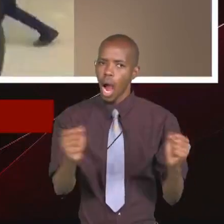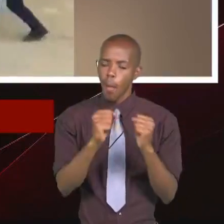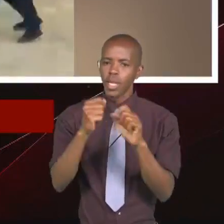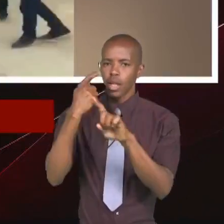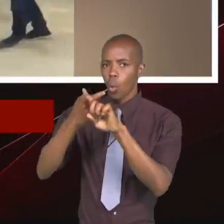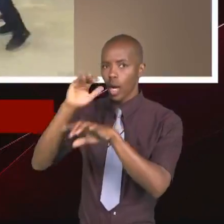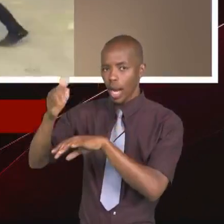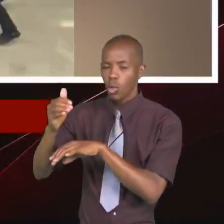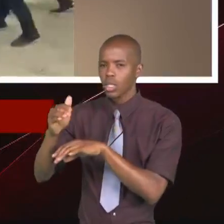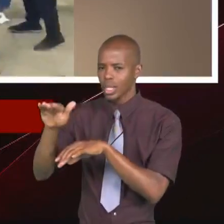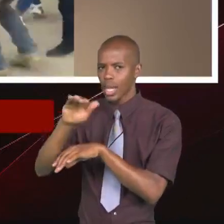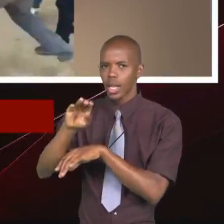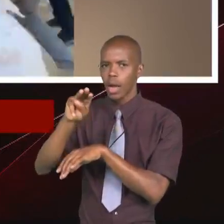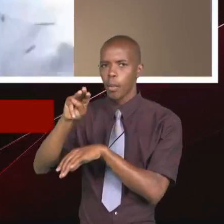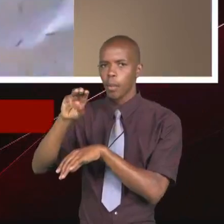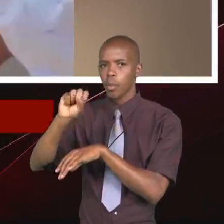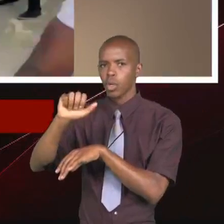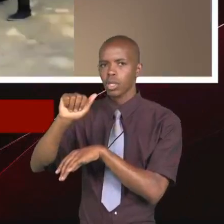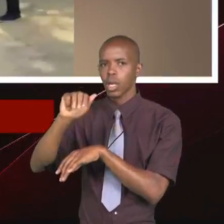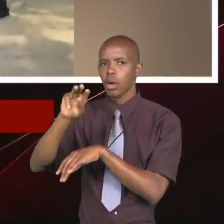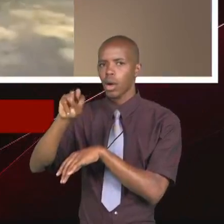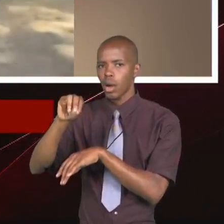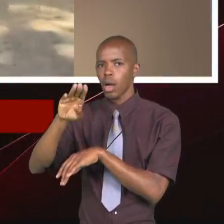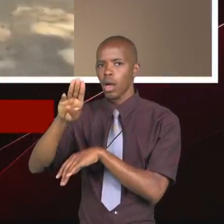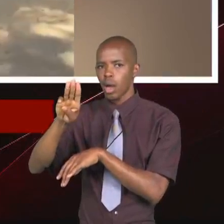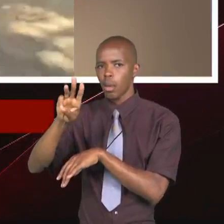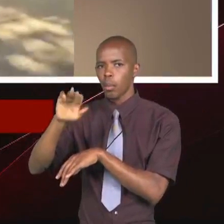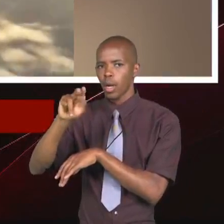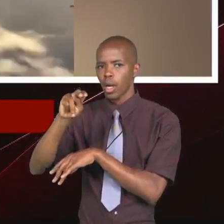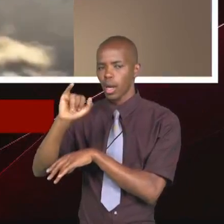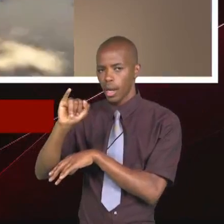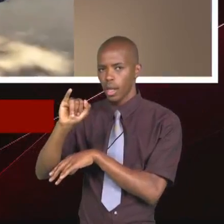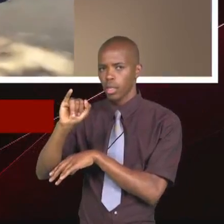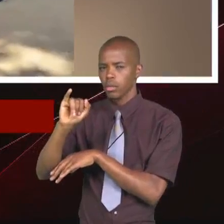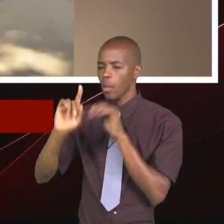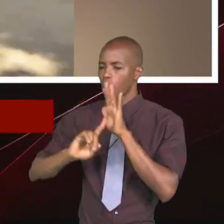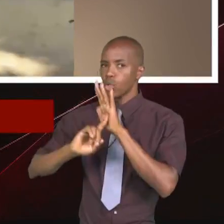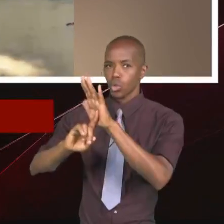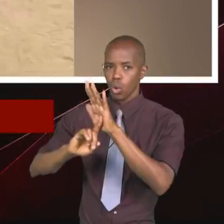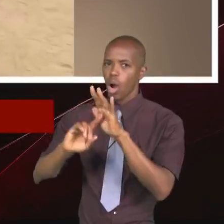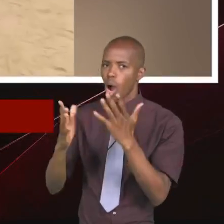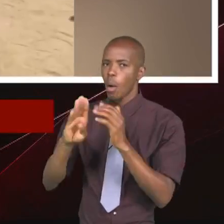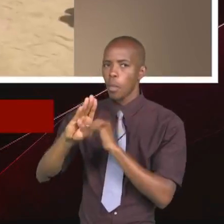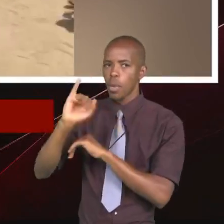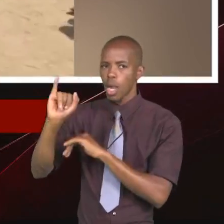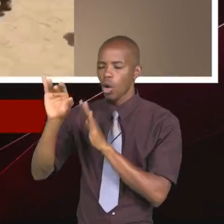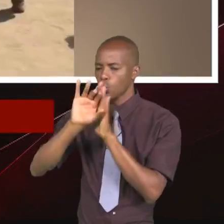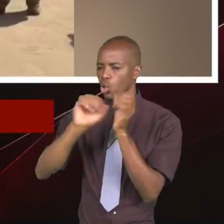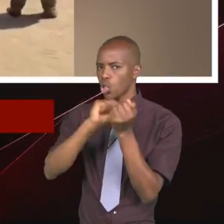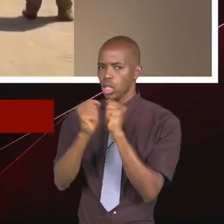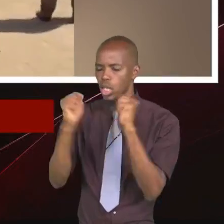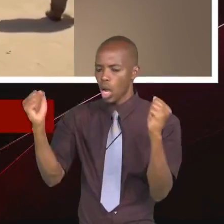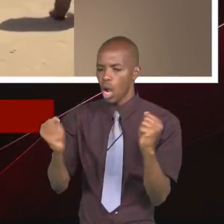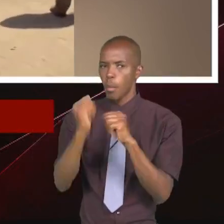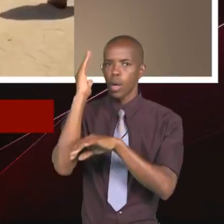were by-election. chaos, But there were I would not say that this is the litmus test for how the BBI referendum will turn out, you